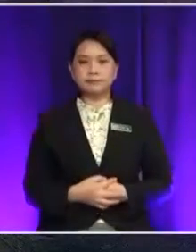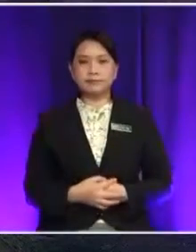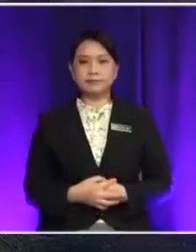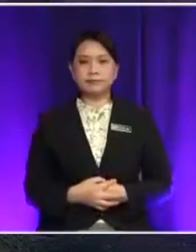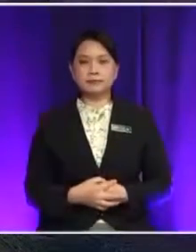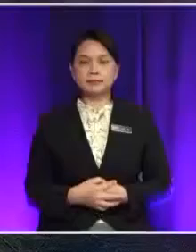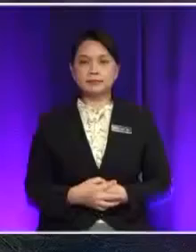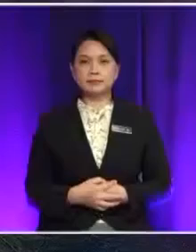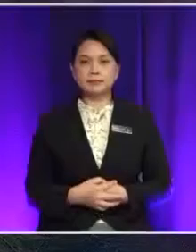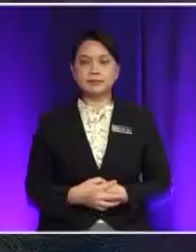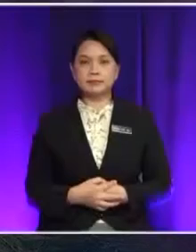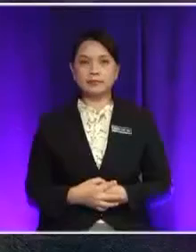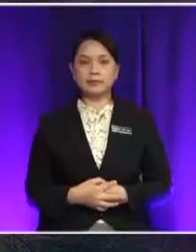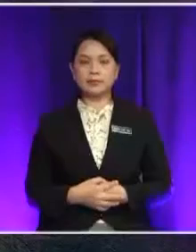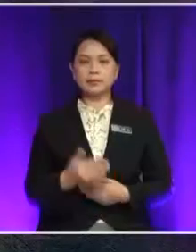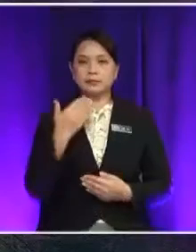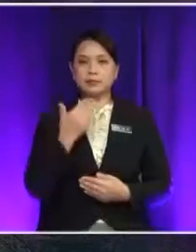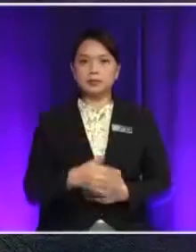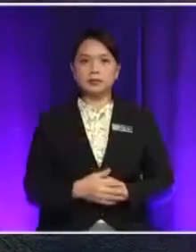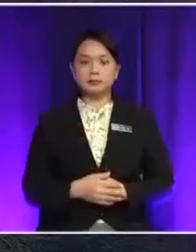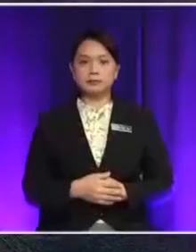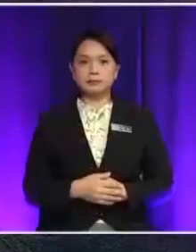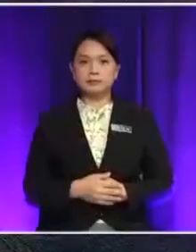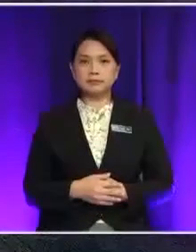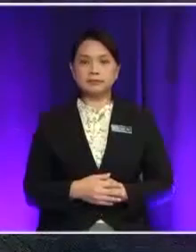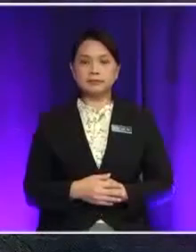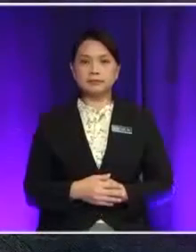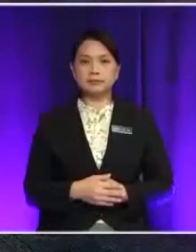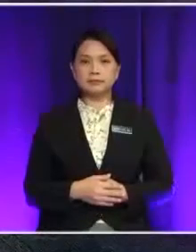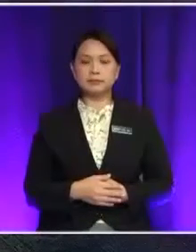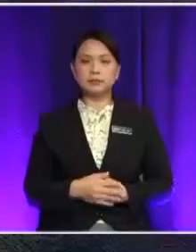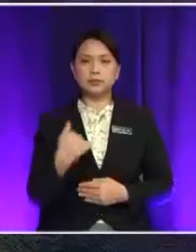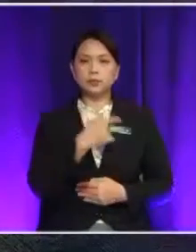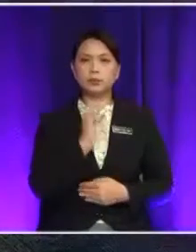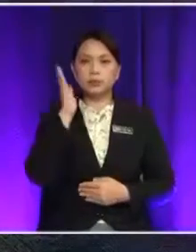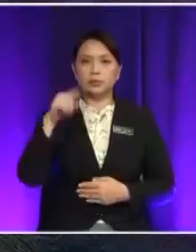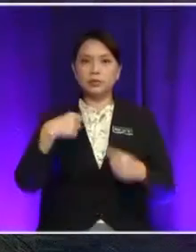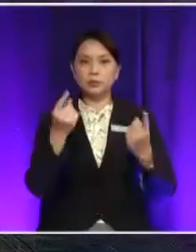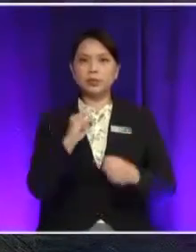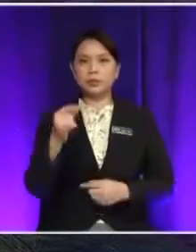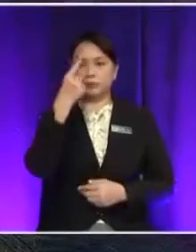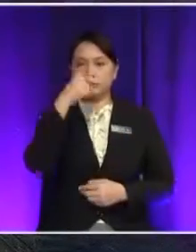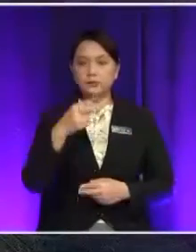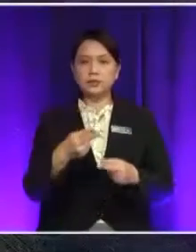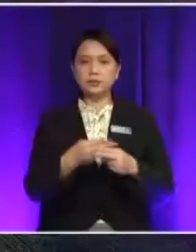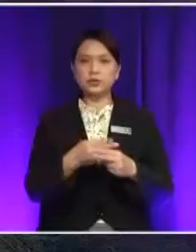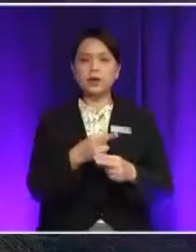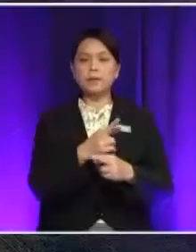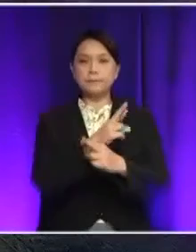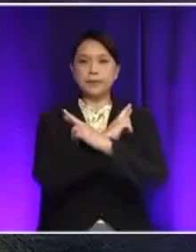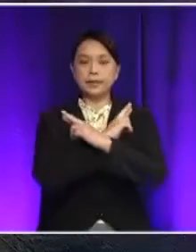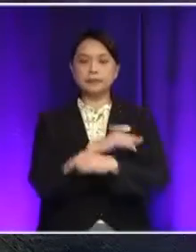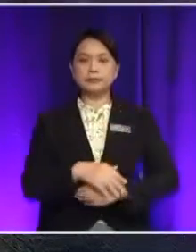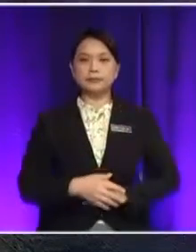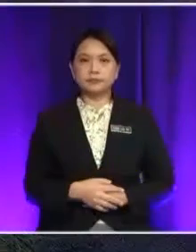new thing in this segment, and thank you for that. Thank you to Madam for that. But we'll be going for a short break first, and we'll be right back here on